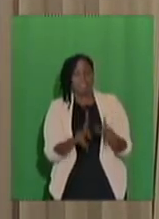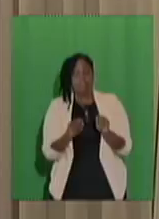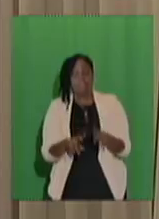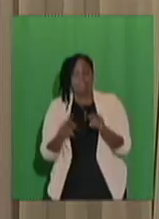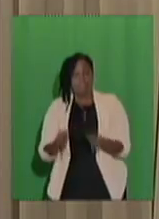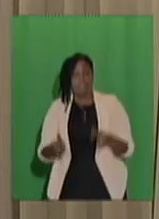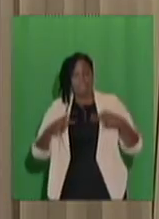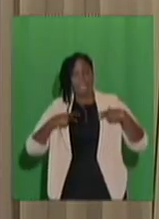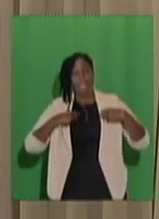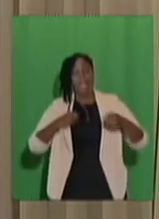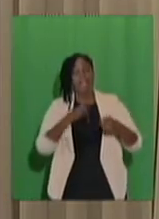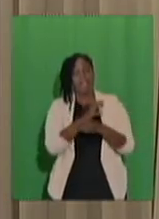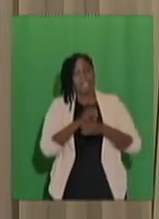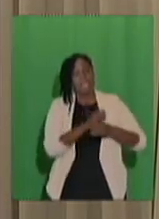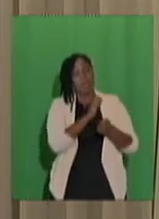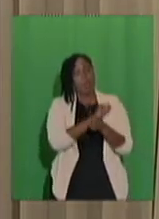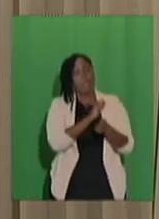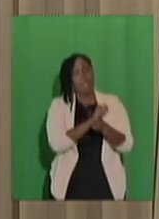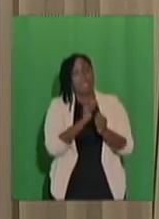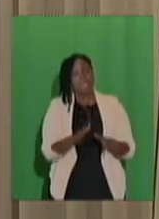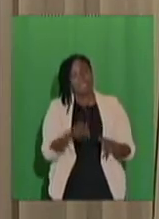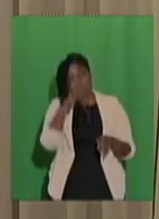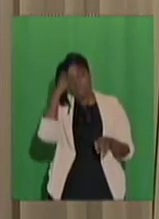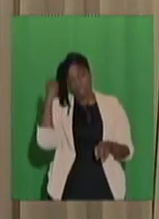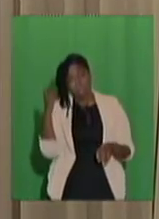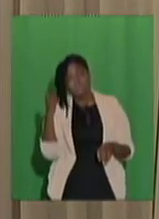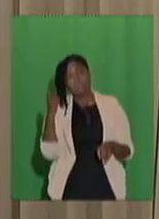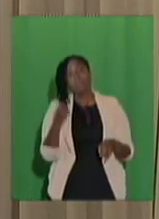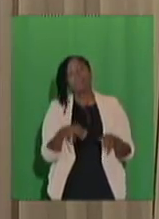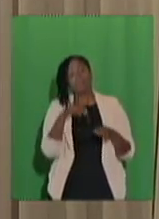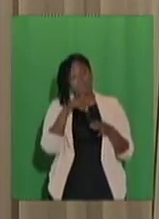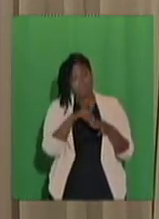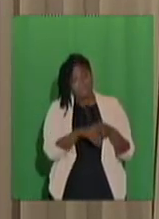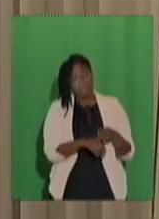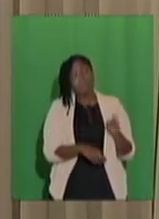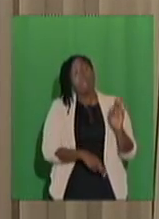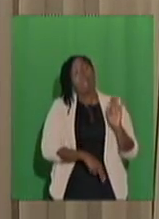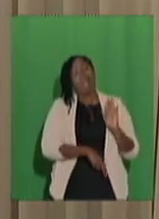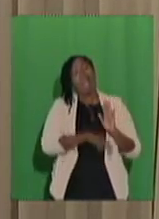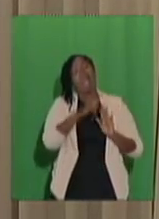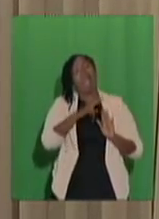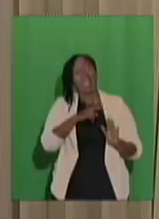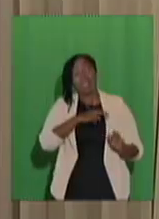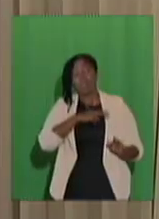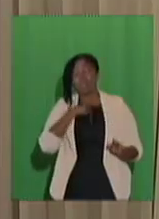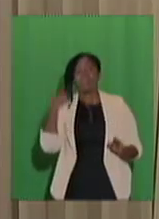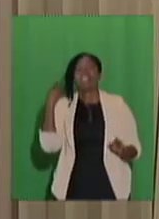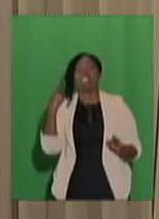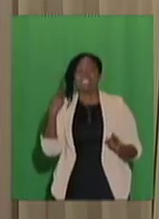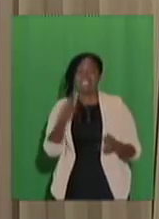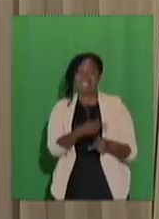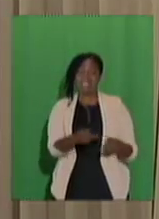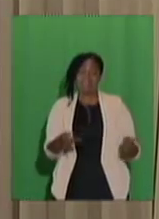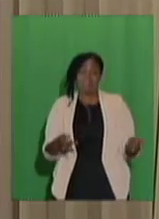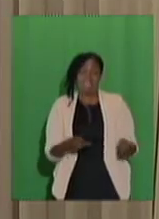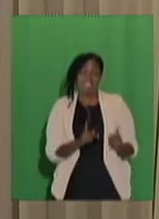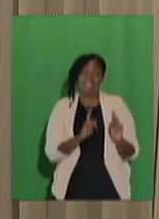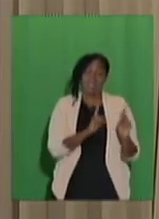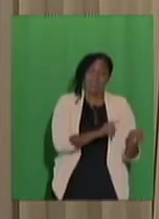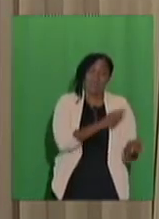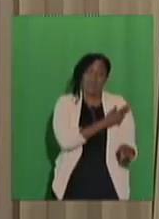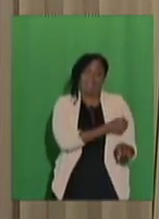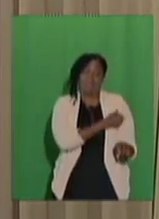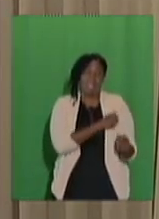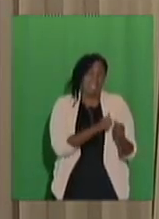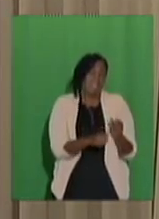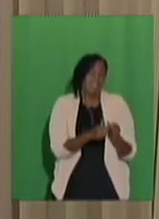would have traveled or not, because you're generally in a high-risk setting. So that's the policy as it relates to healthcare workers. In terms of total number tested, I don't have the total